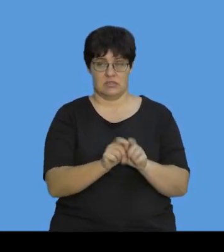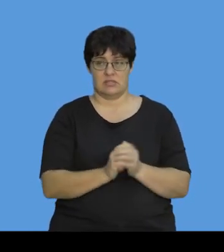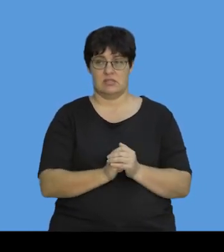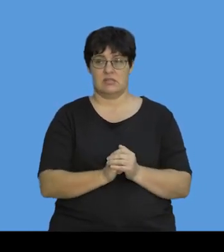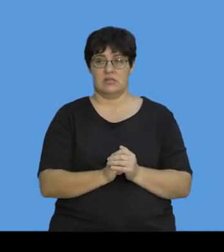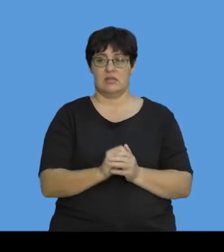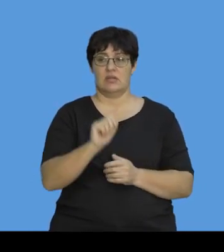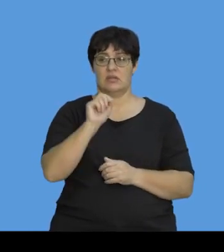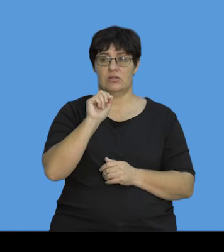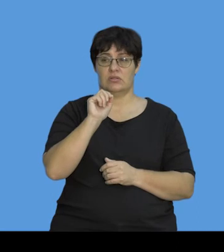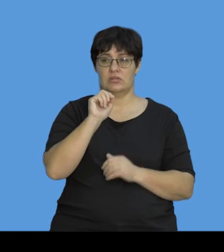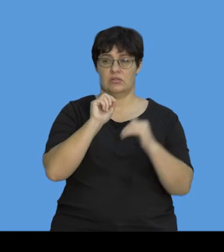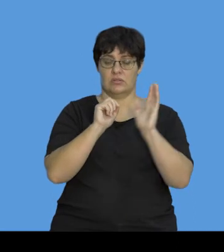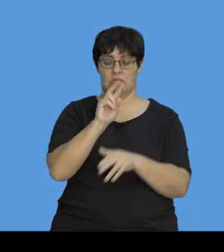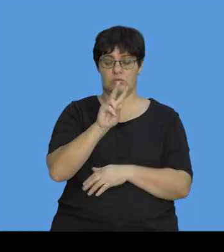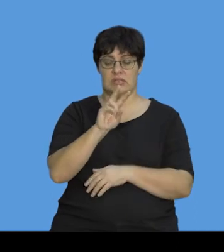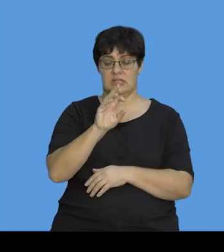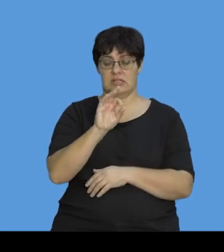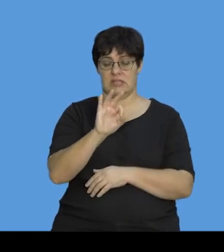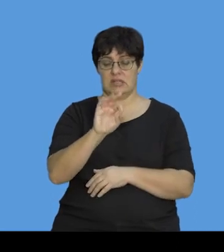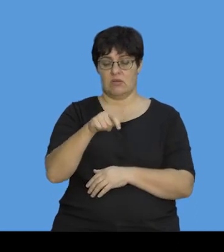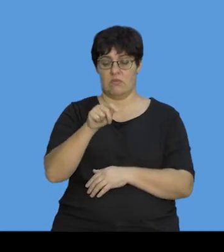have 23,52